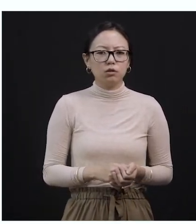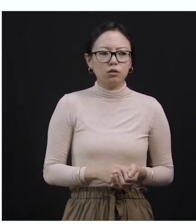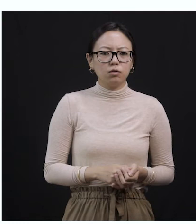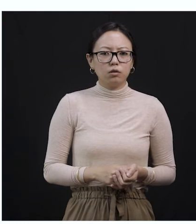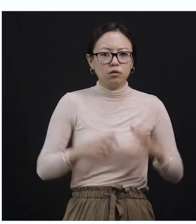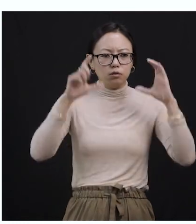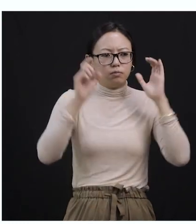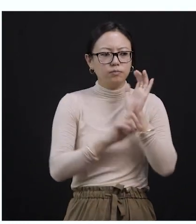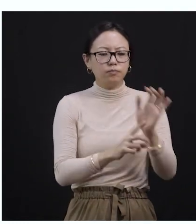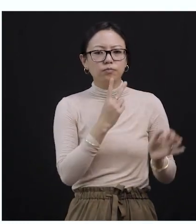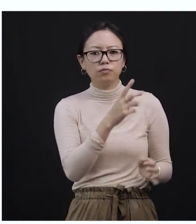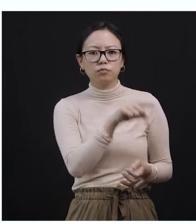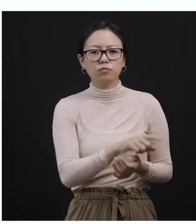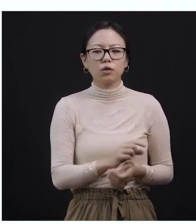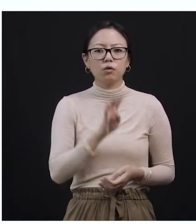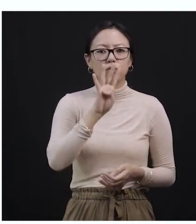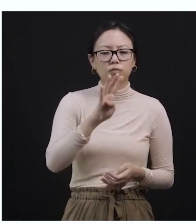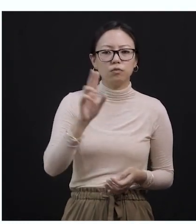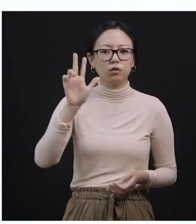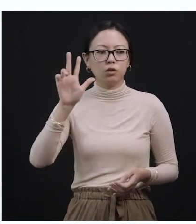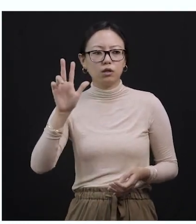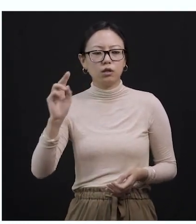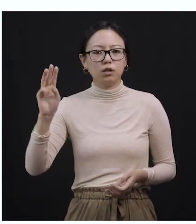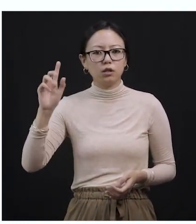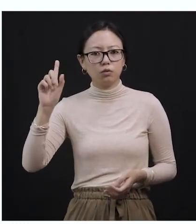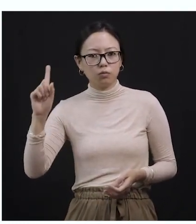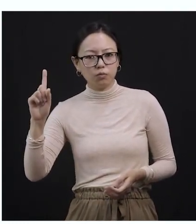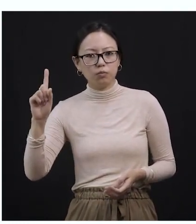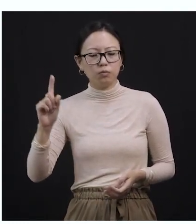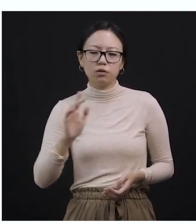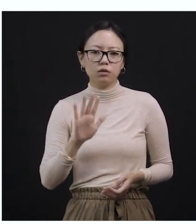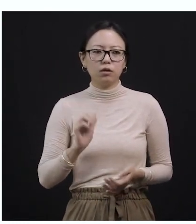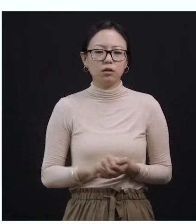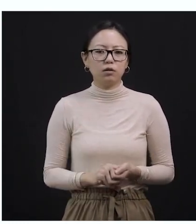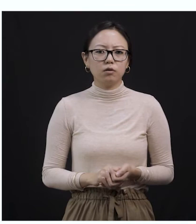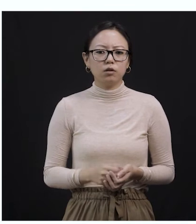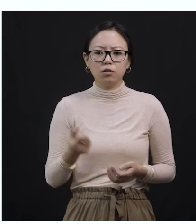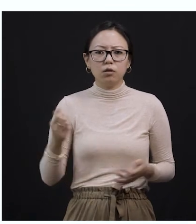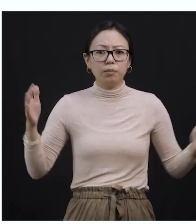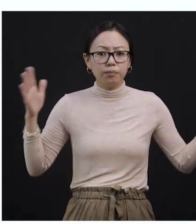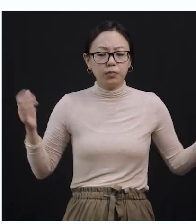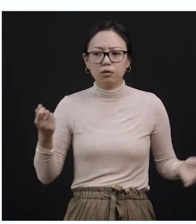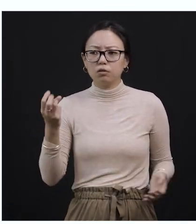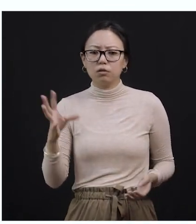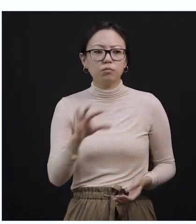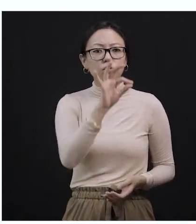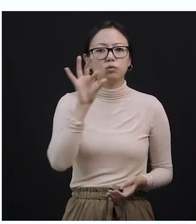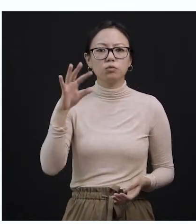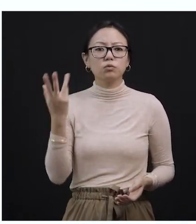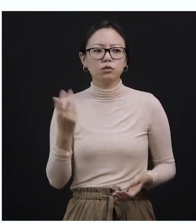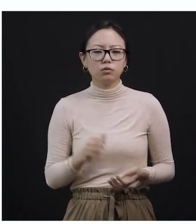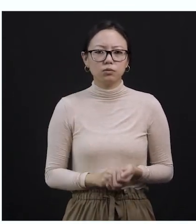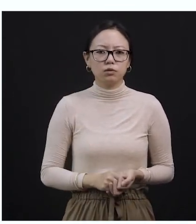here. We see that 8 is the biggest number. So we will take the 8 in the first place now. We